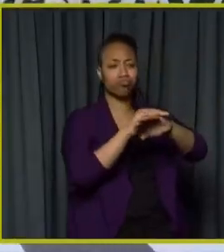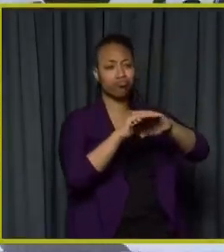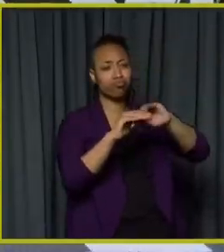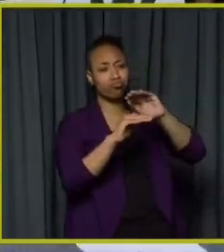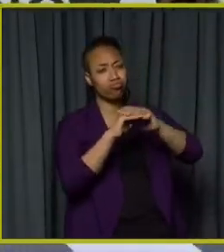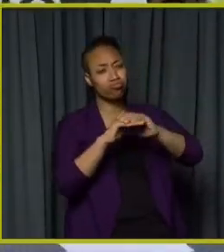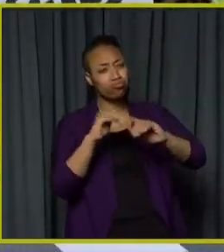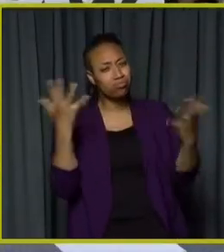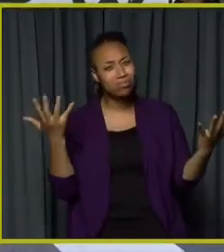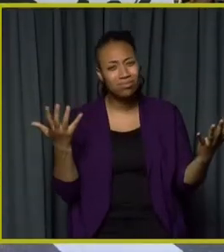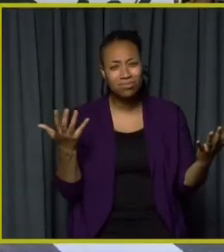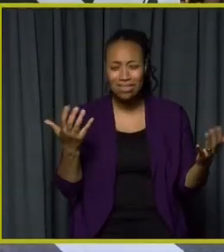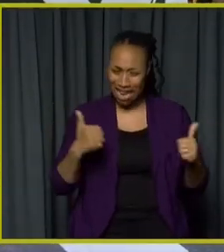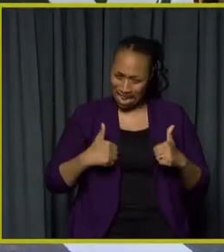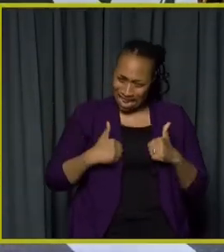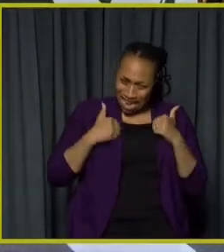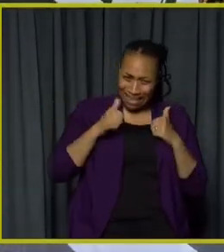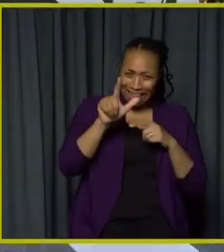We believe that we can win.